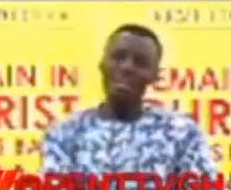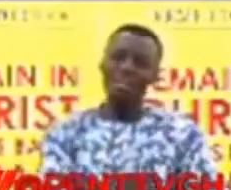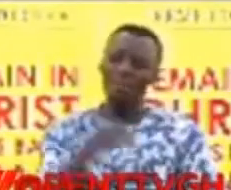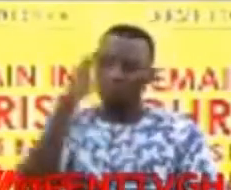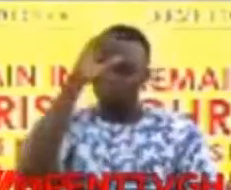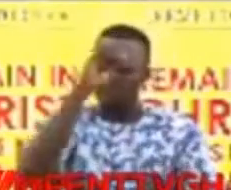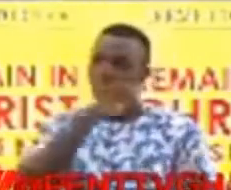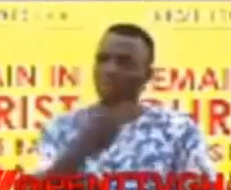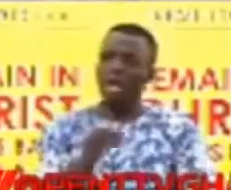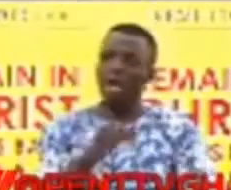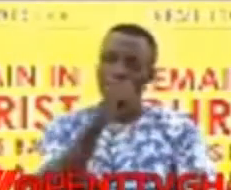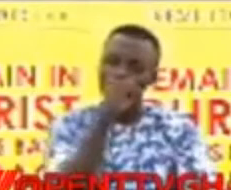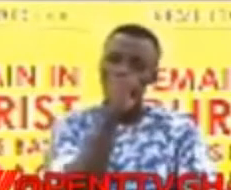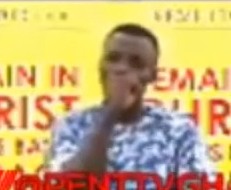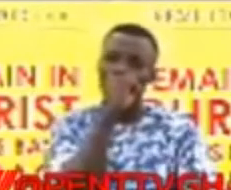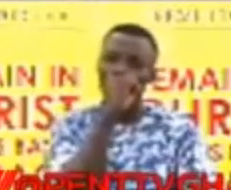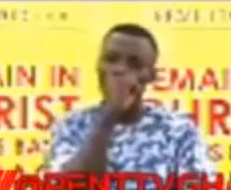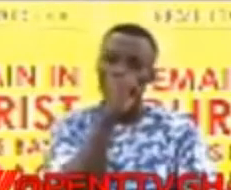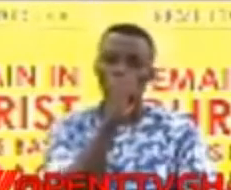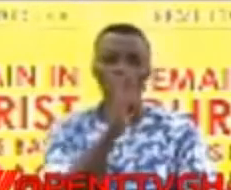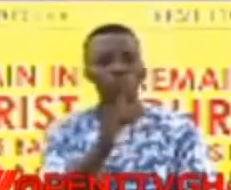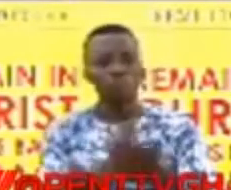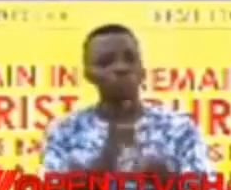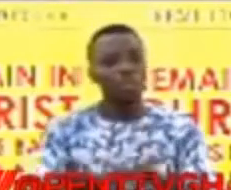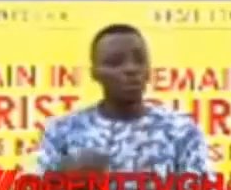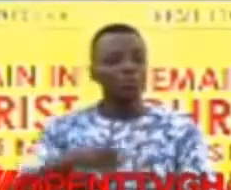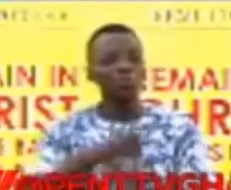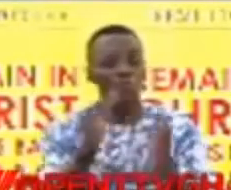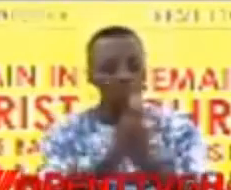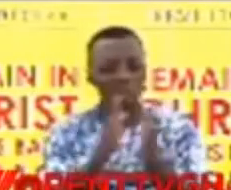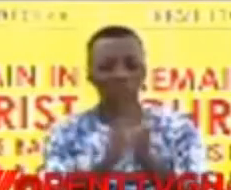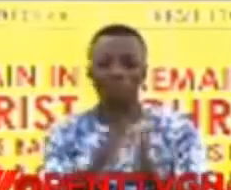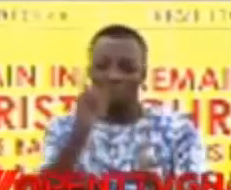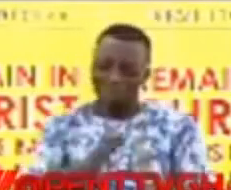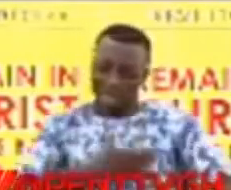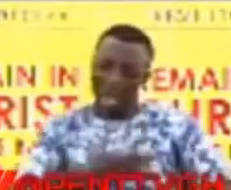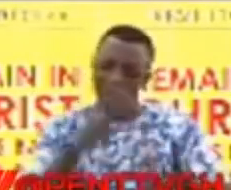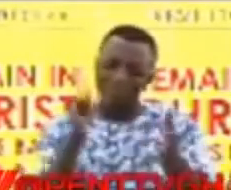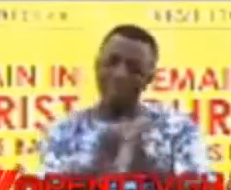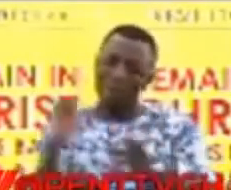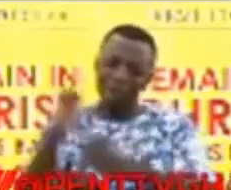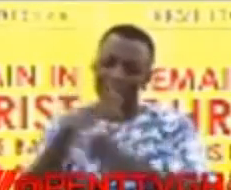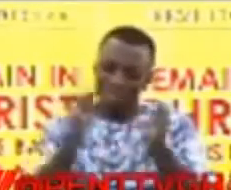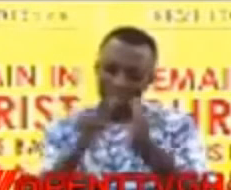We pray and we should get excited that one day these things will end.